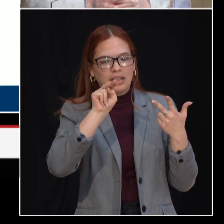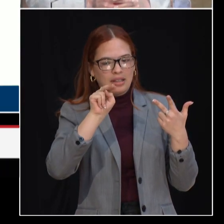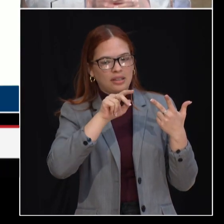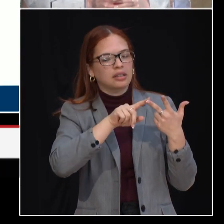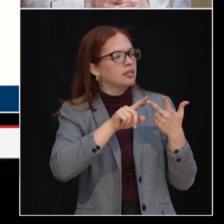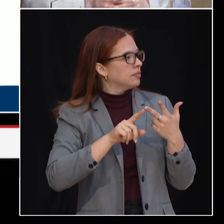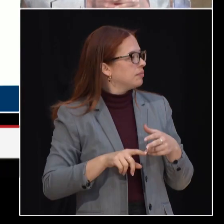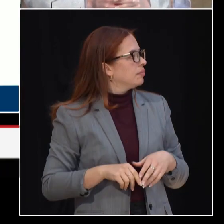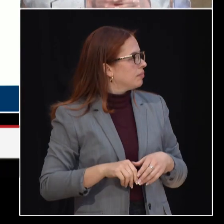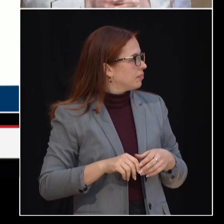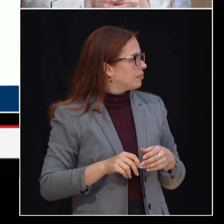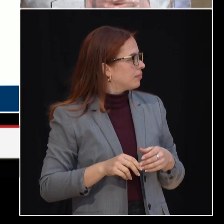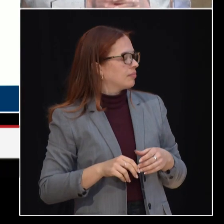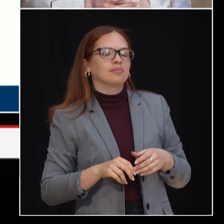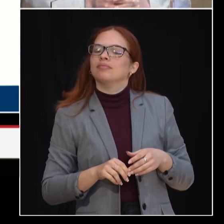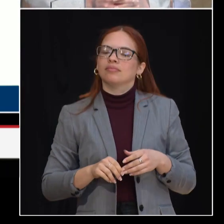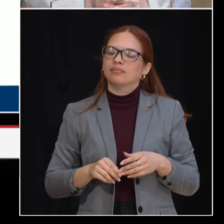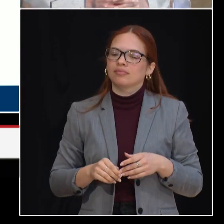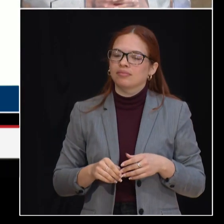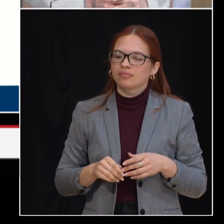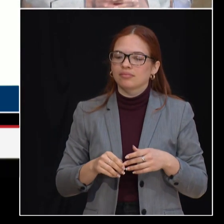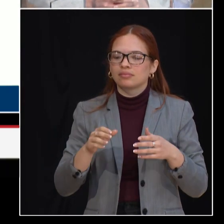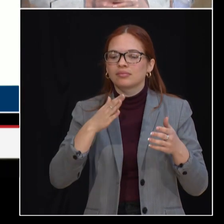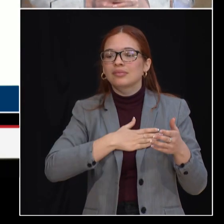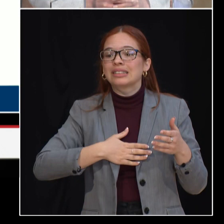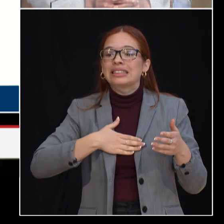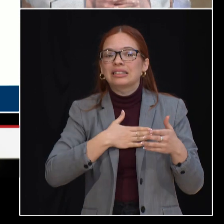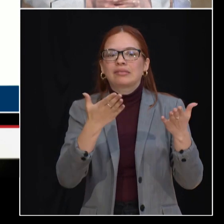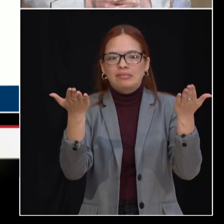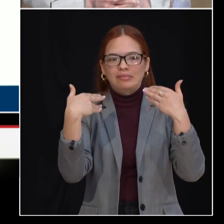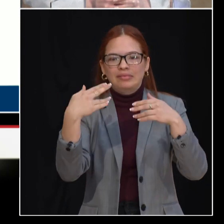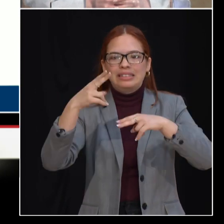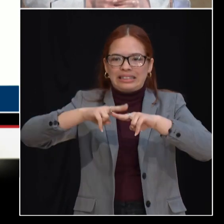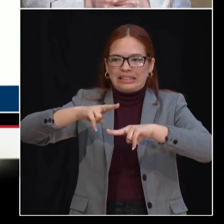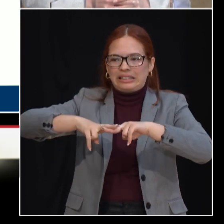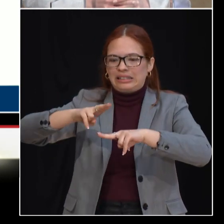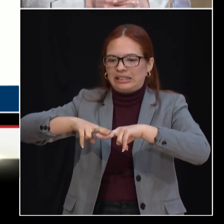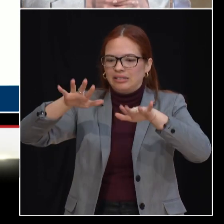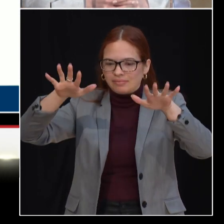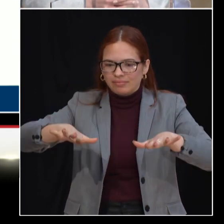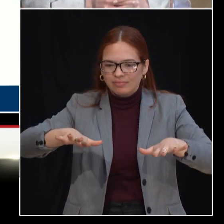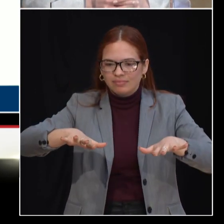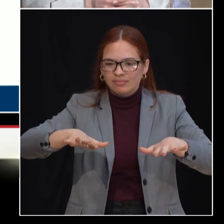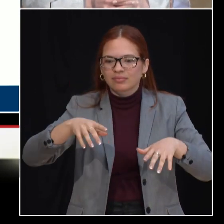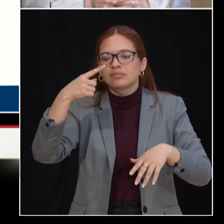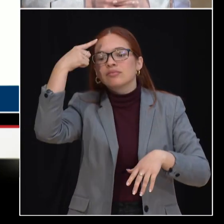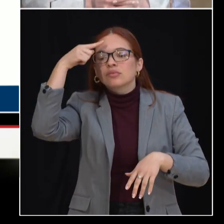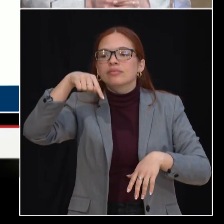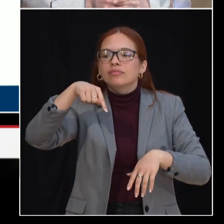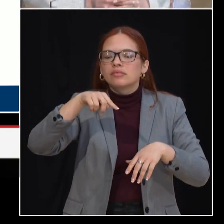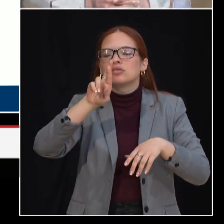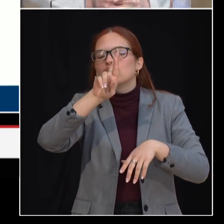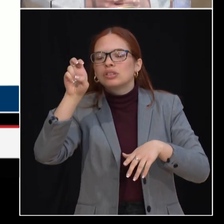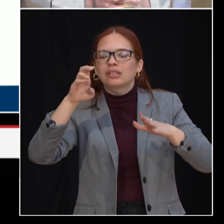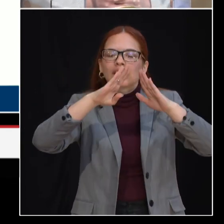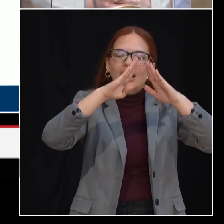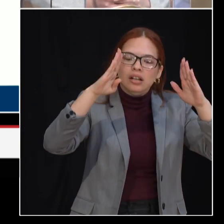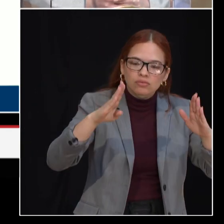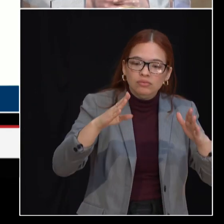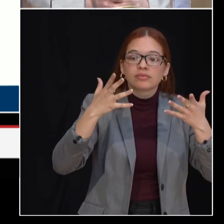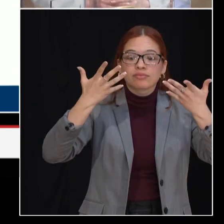Madness. Time to find your seat. We've got real estate, housing, and then